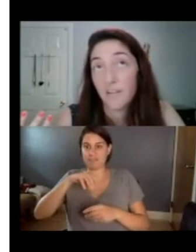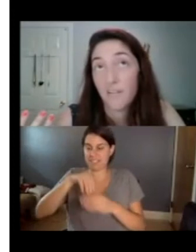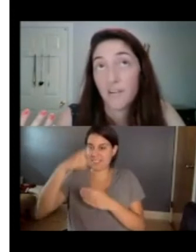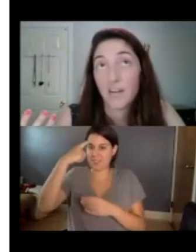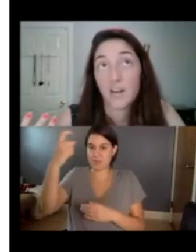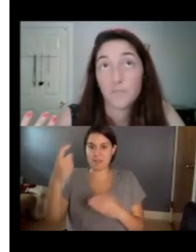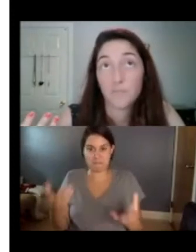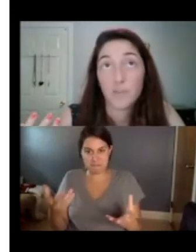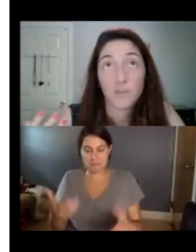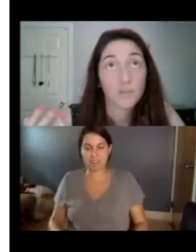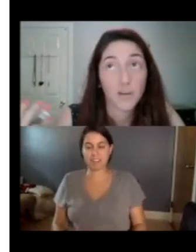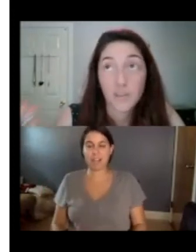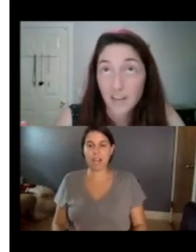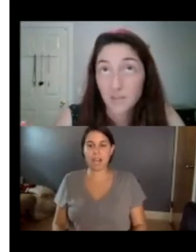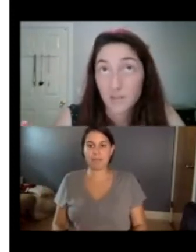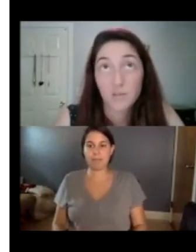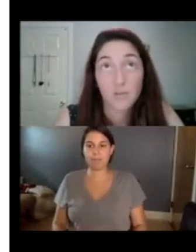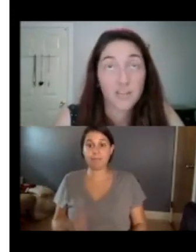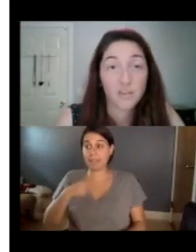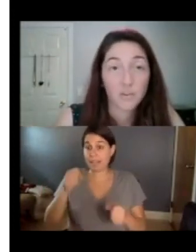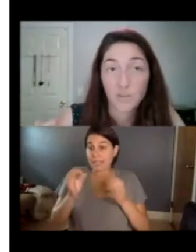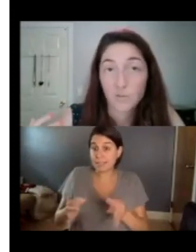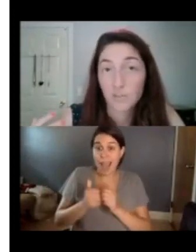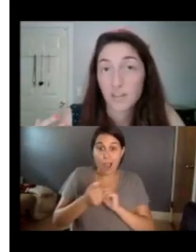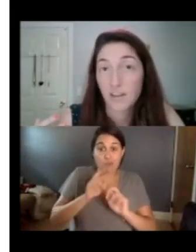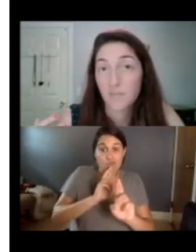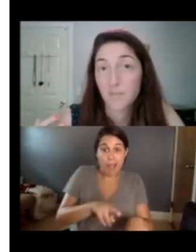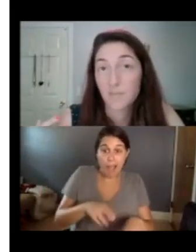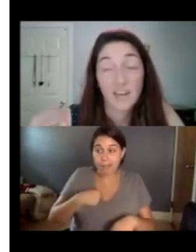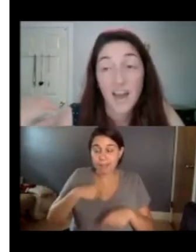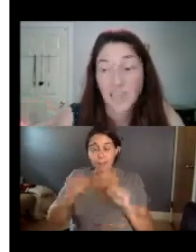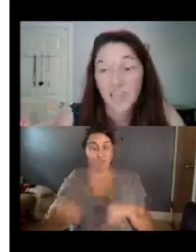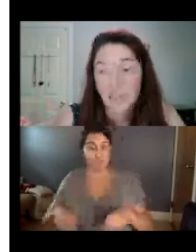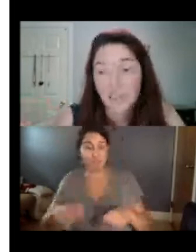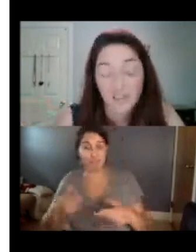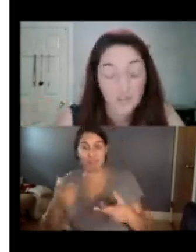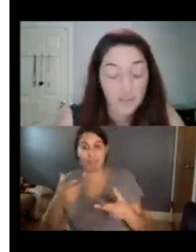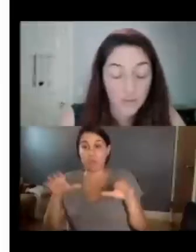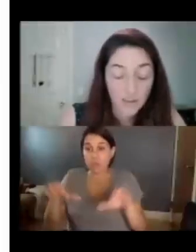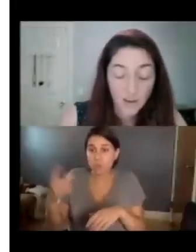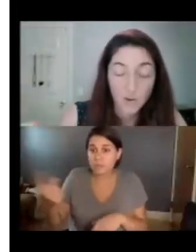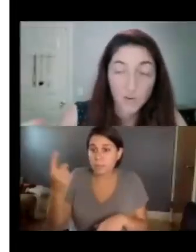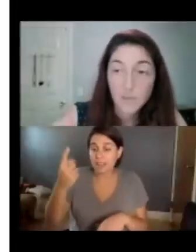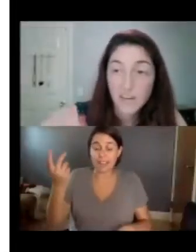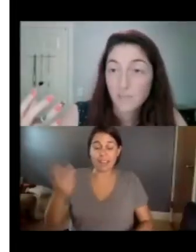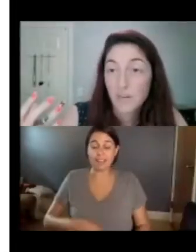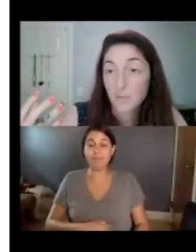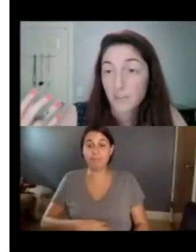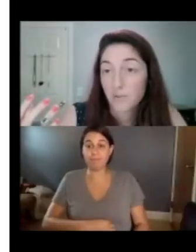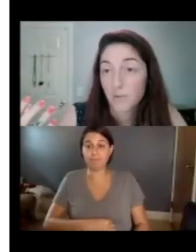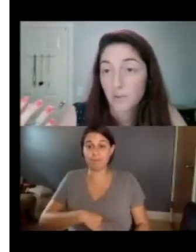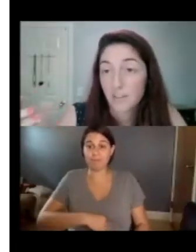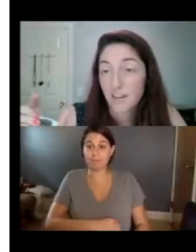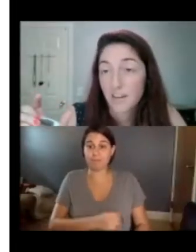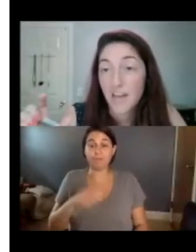could choose how to react to a situation or choose an action you want to take in the dream. Or you might even be able